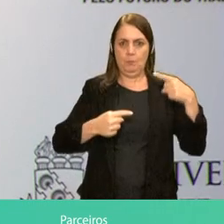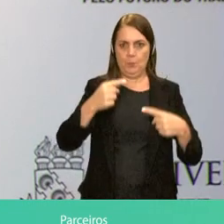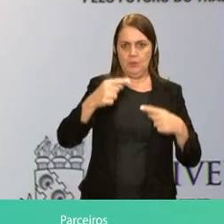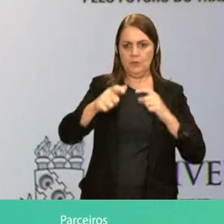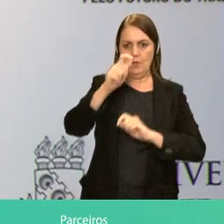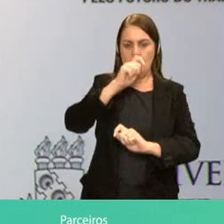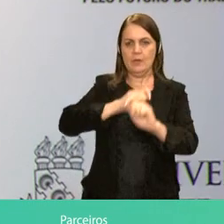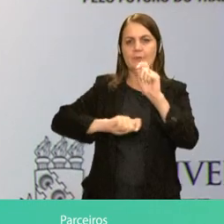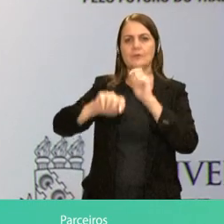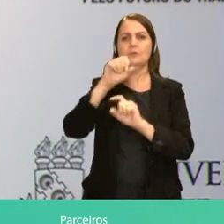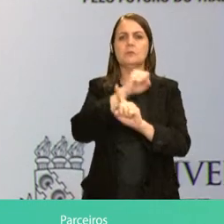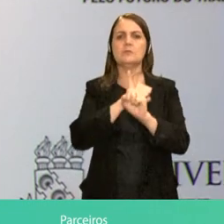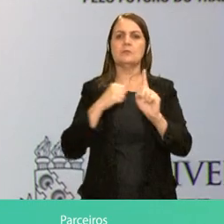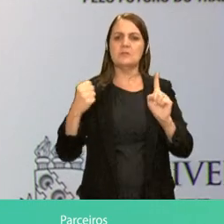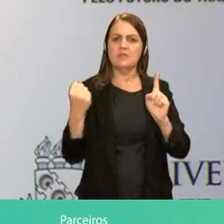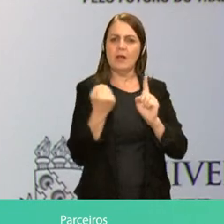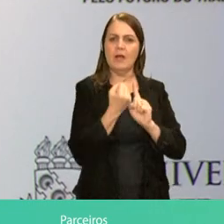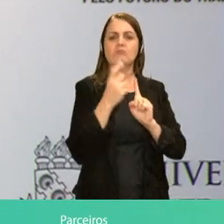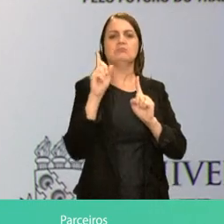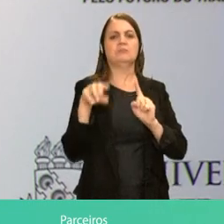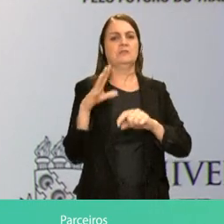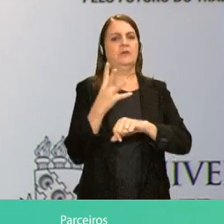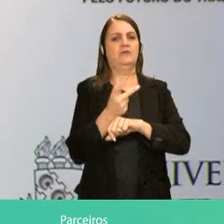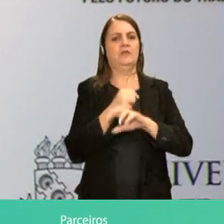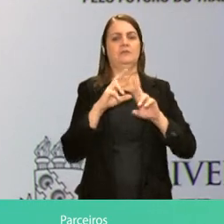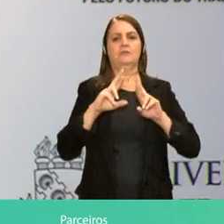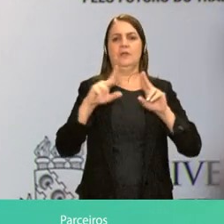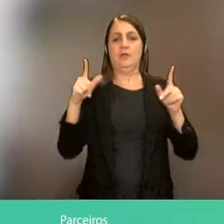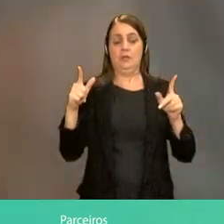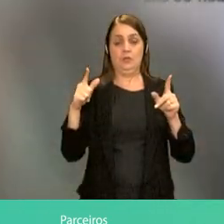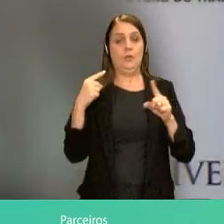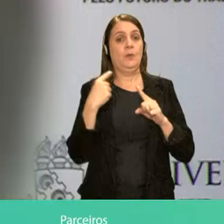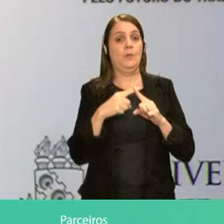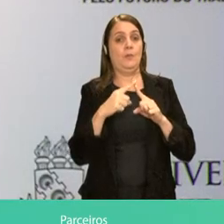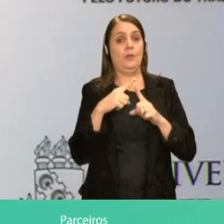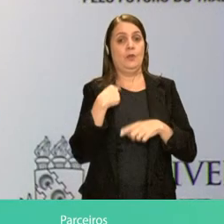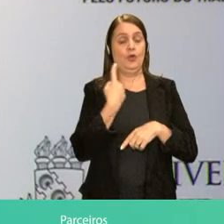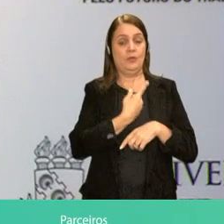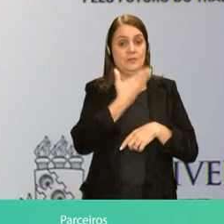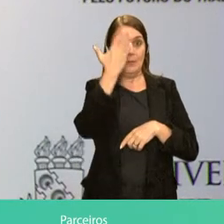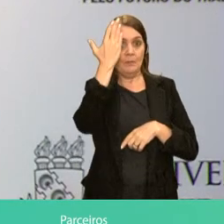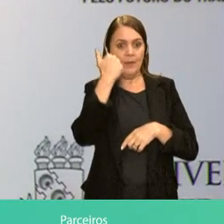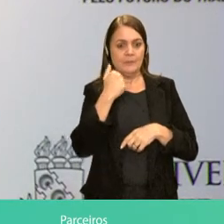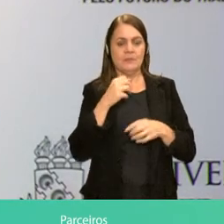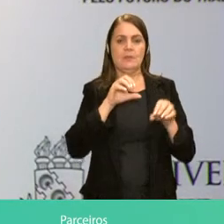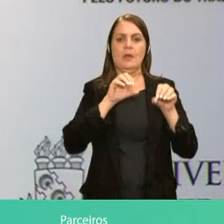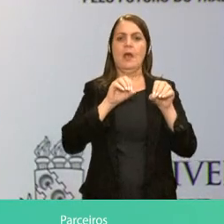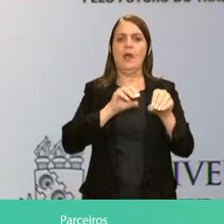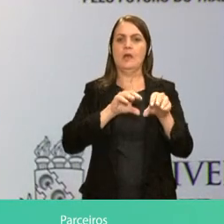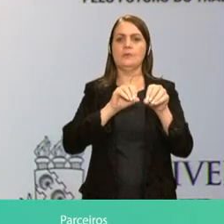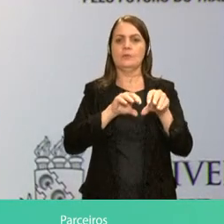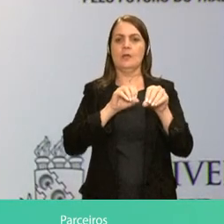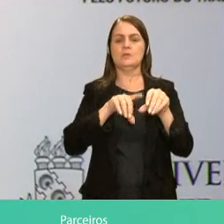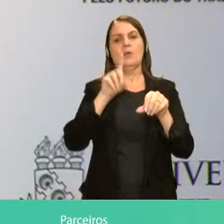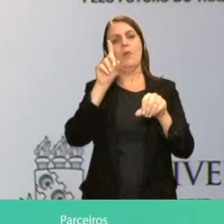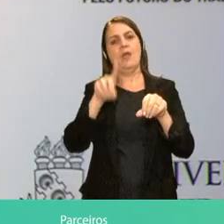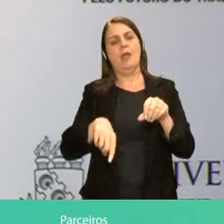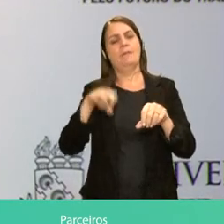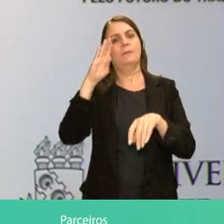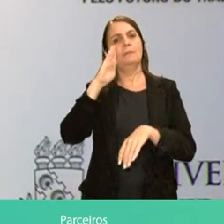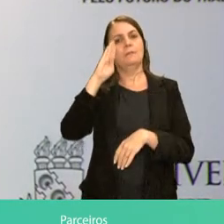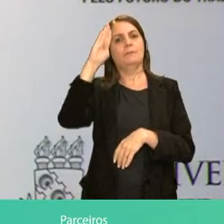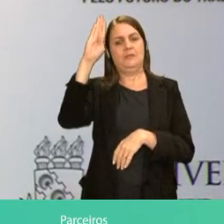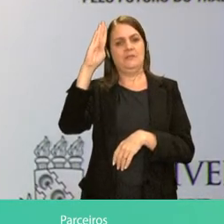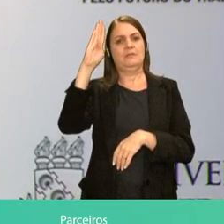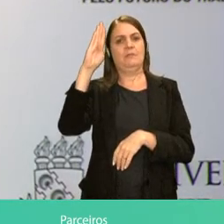political, social, environmental points of view. From one side, we see that education is one of the main